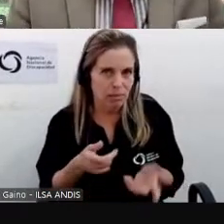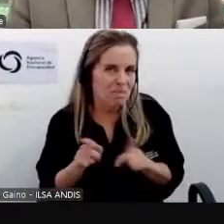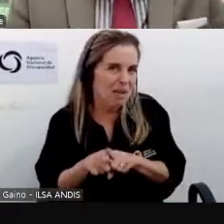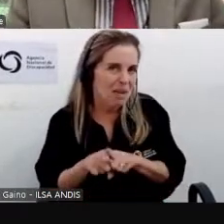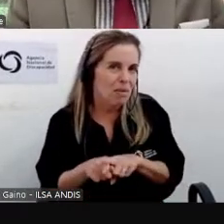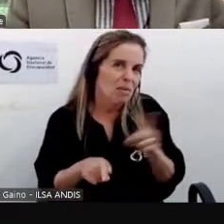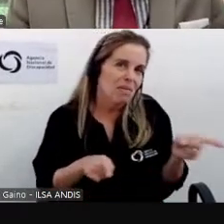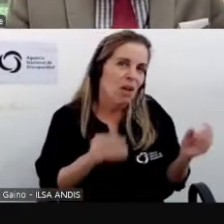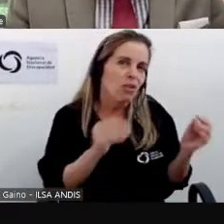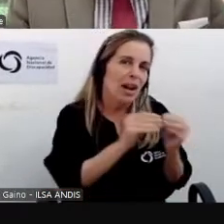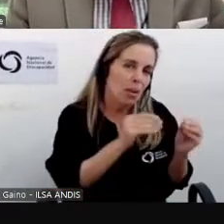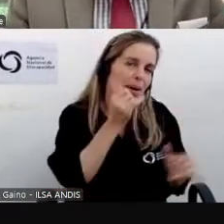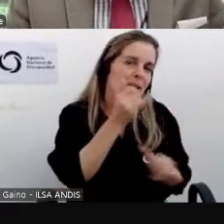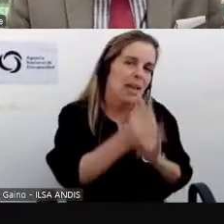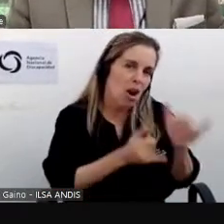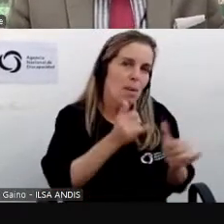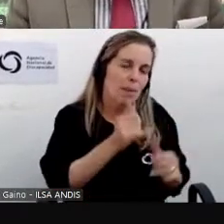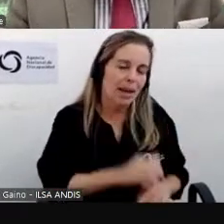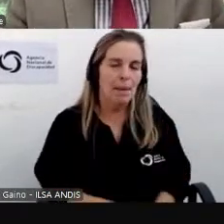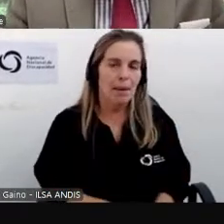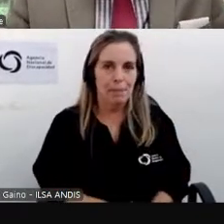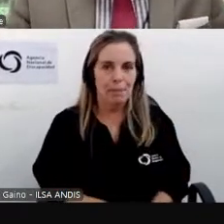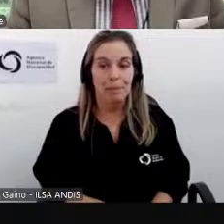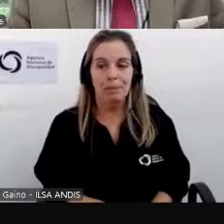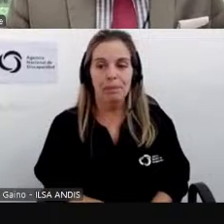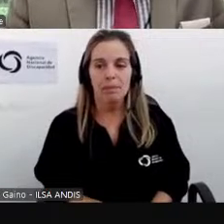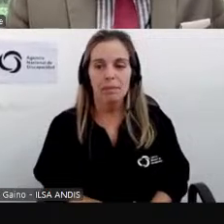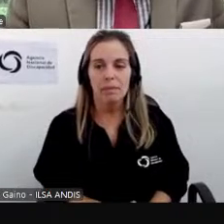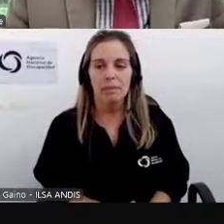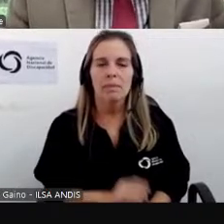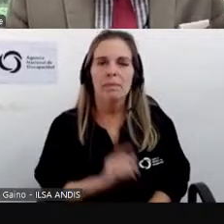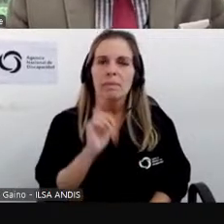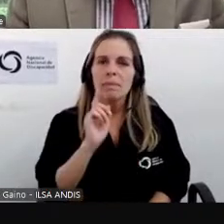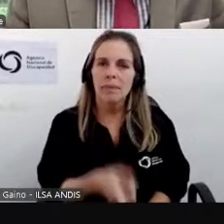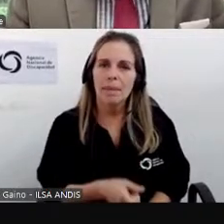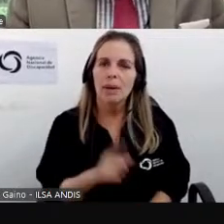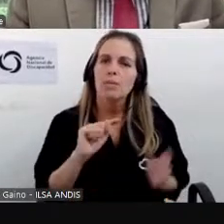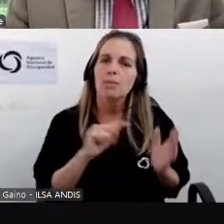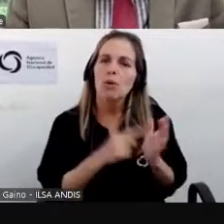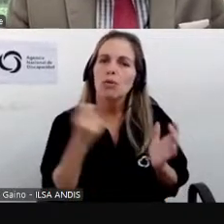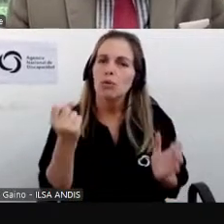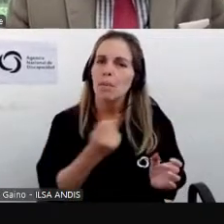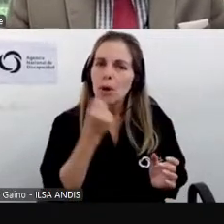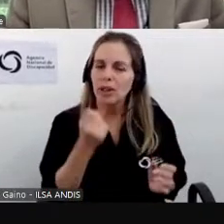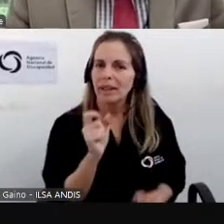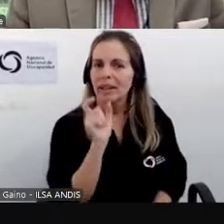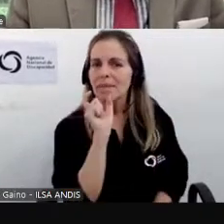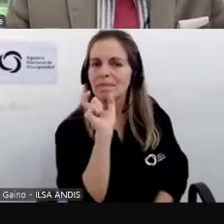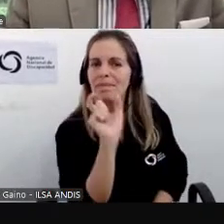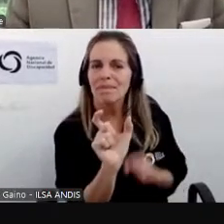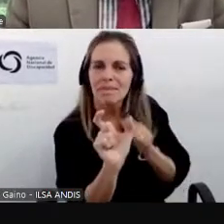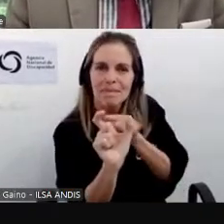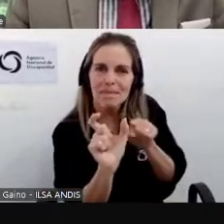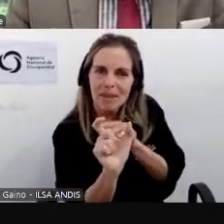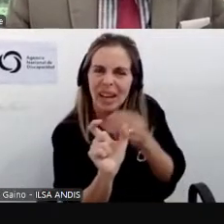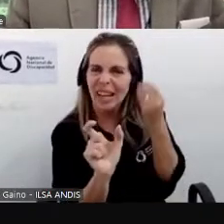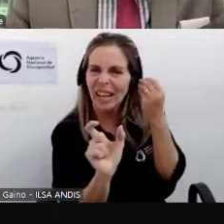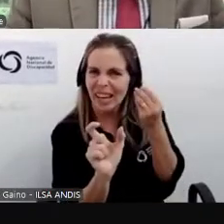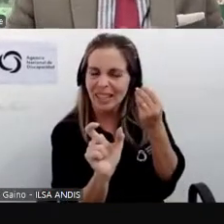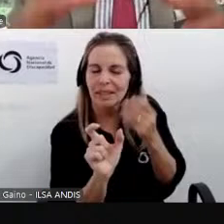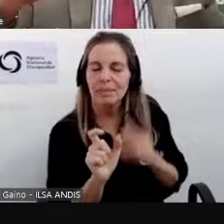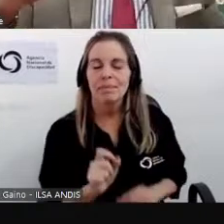The business activity itself, as has already been mentioned by Fernanda. Another key element is that due